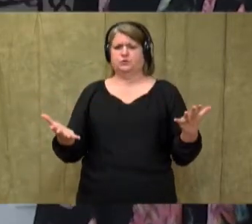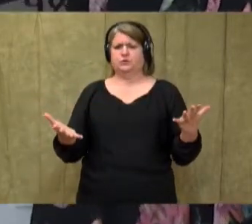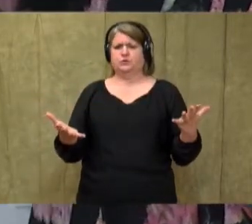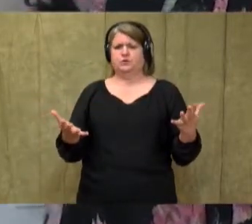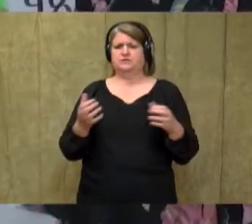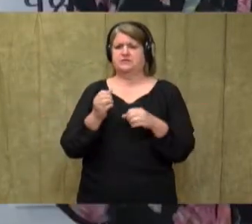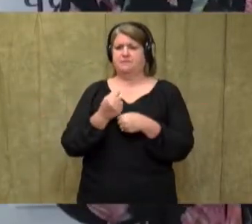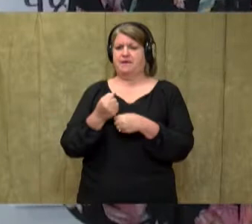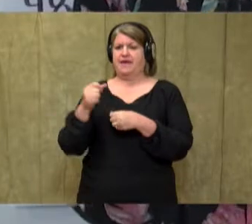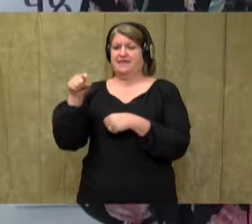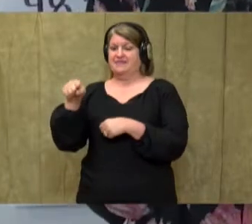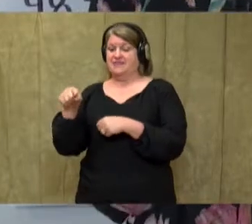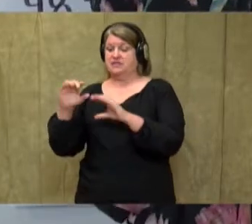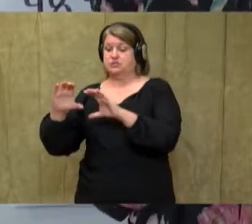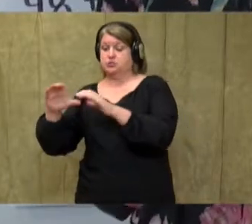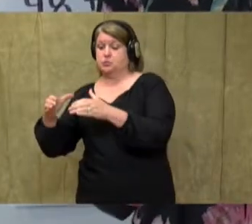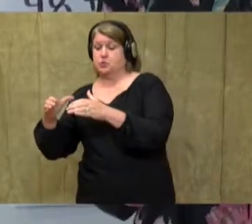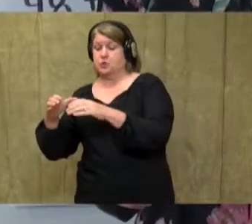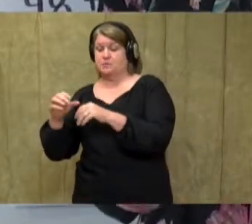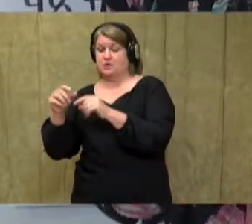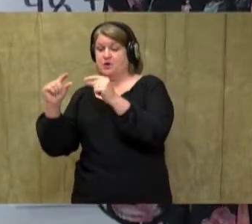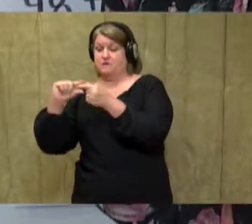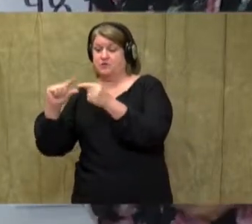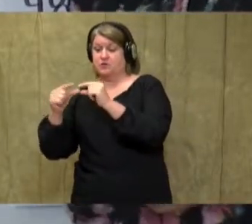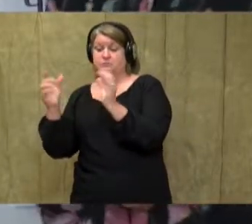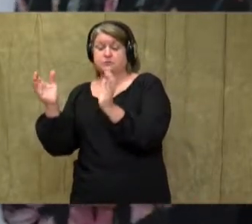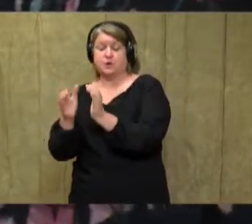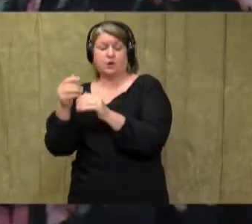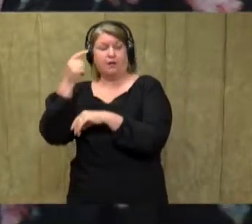of cubes smaller? Think about it.